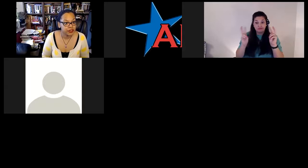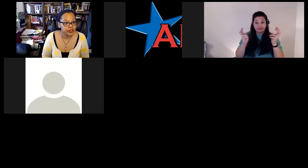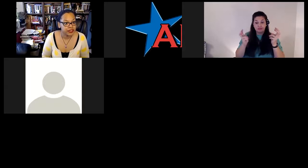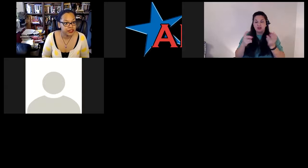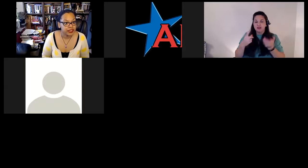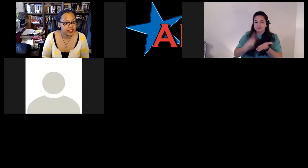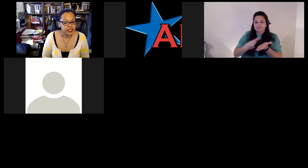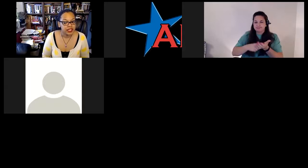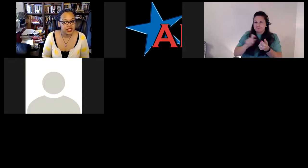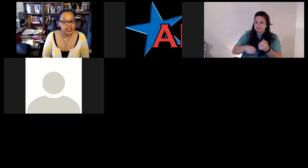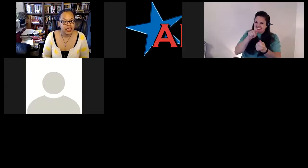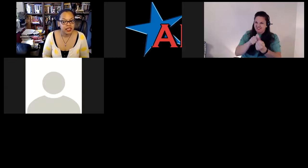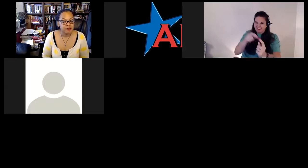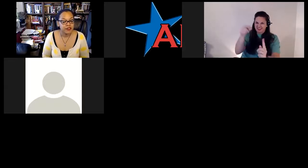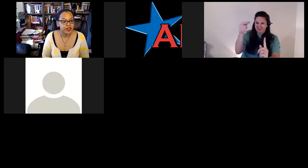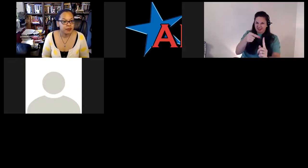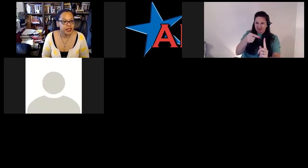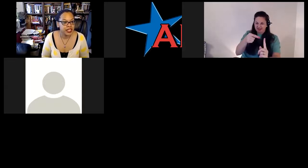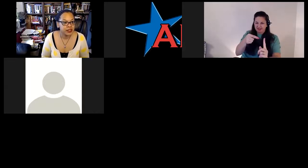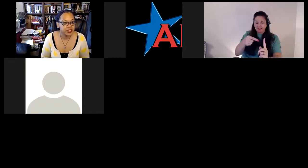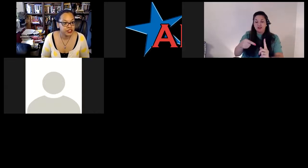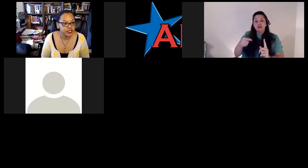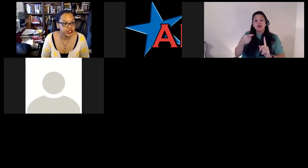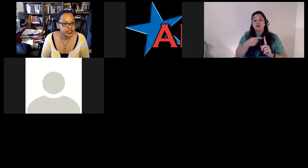about this. It came from